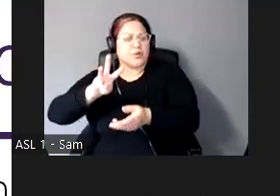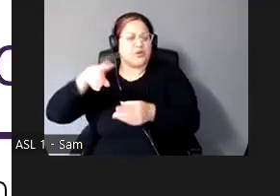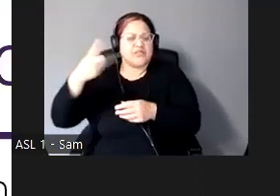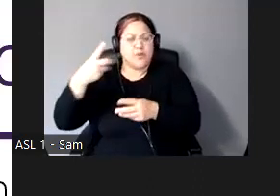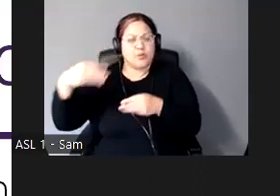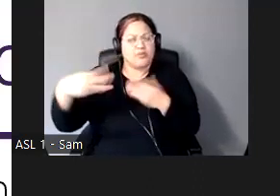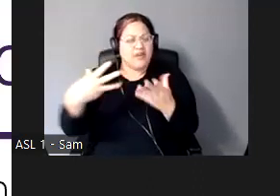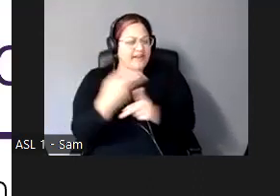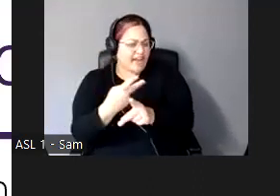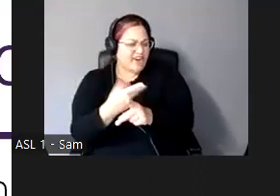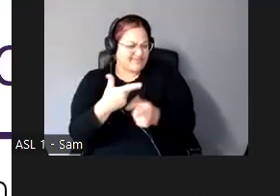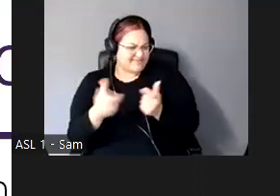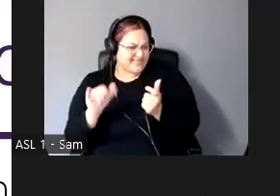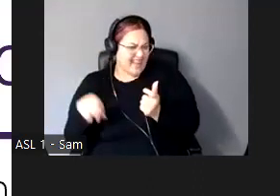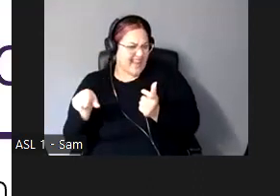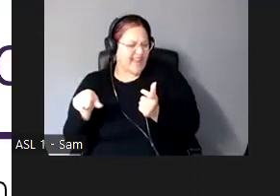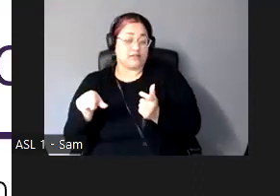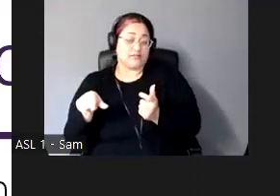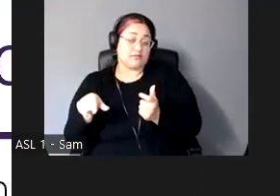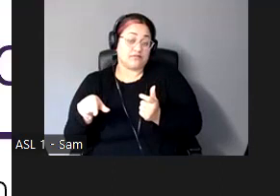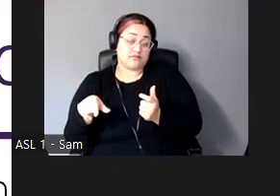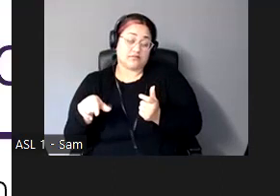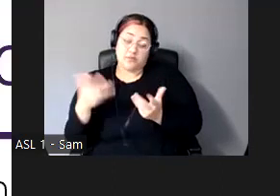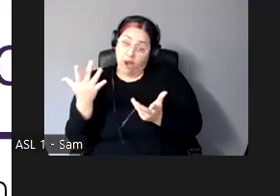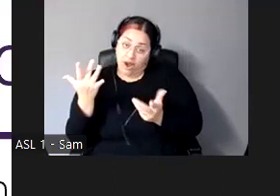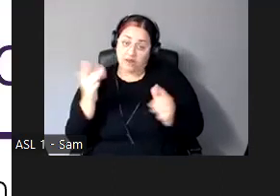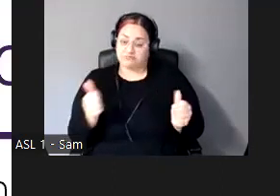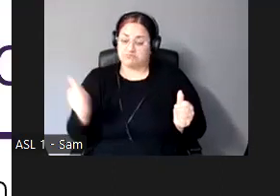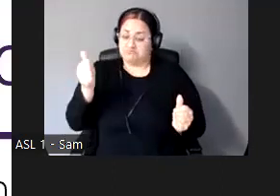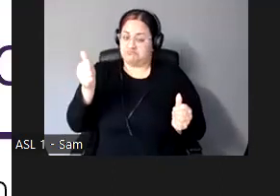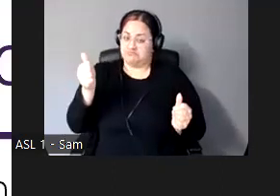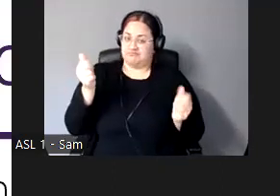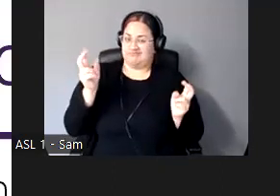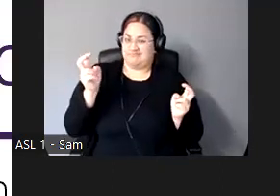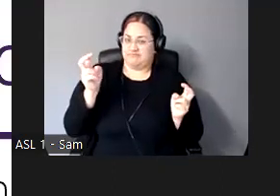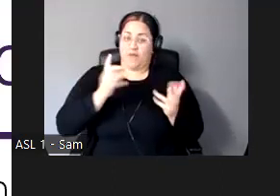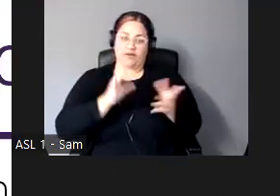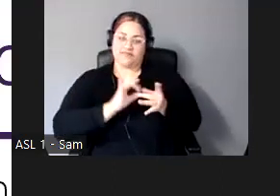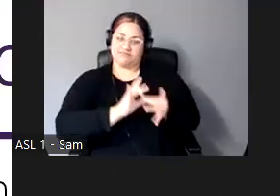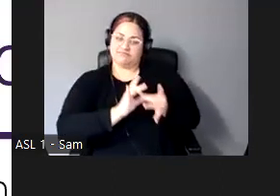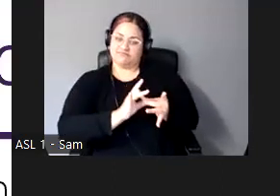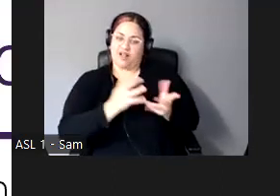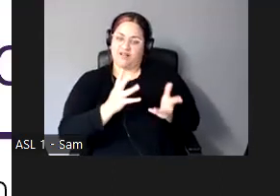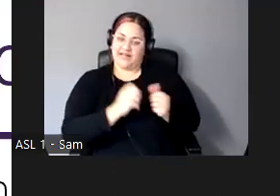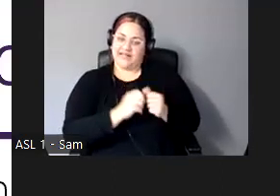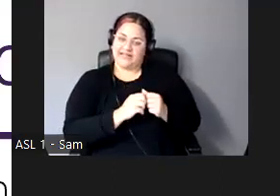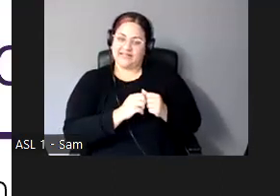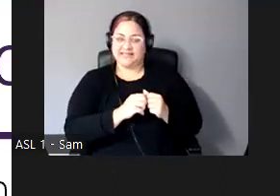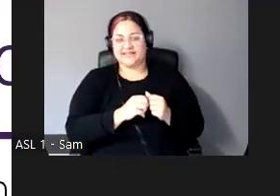happening. And we just, sometimes we think that, you know, it may not